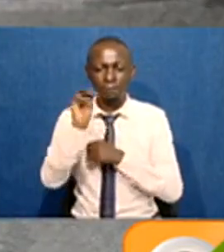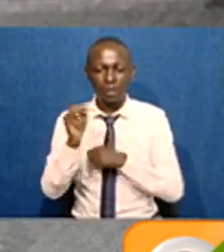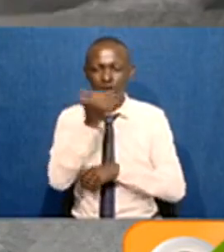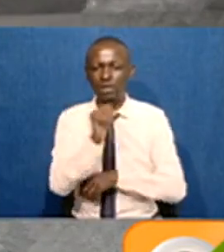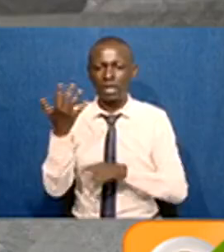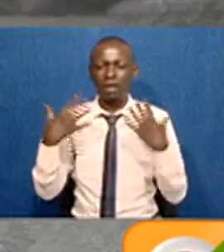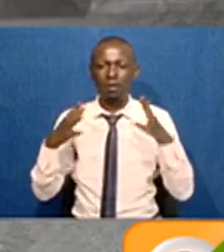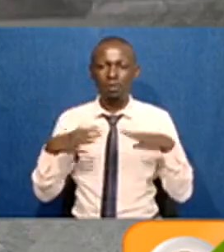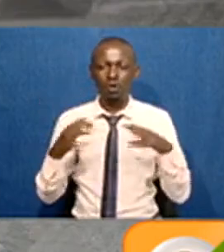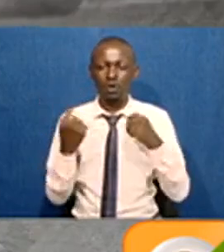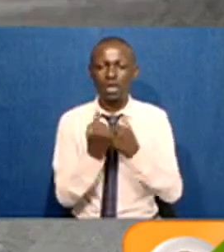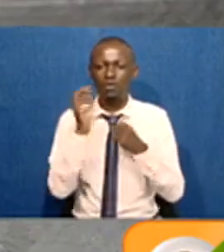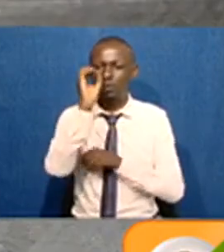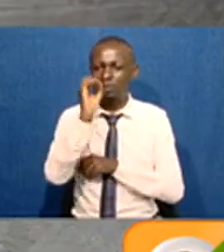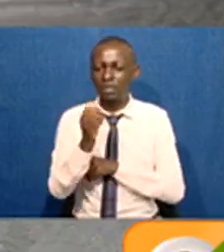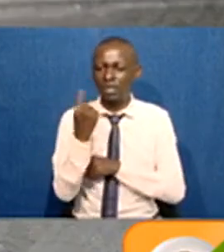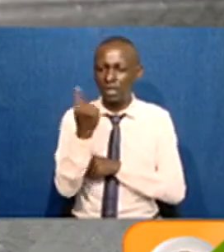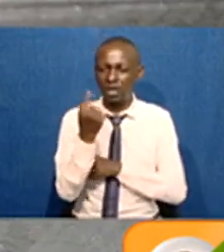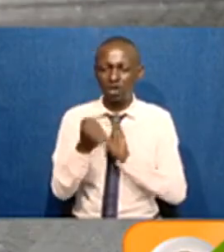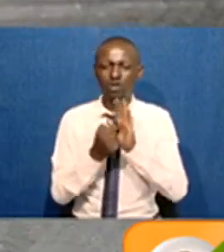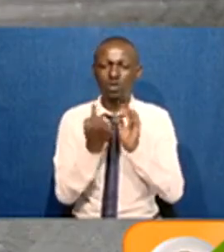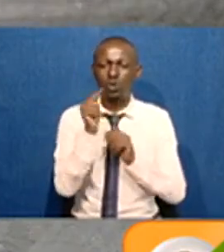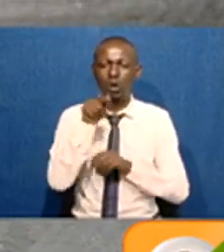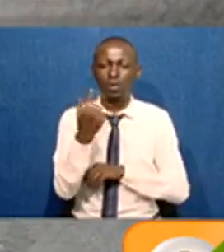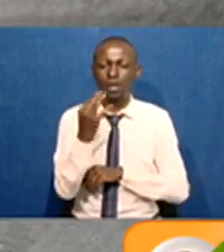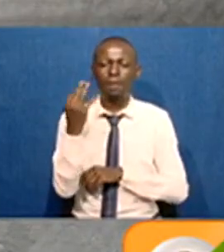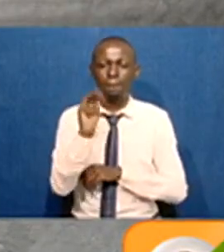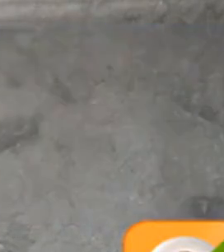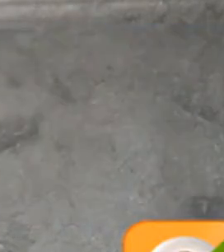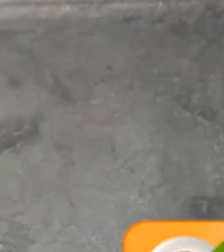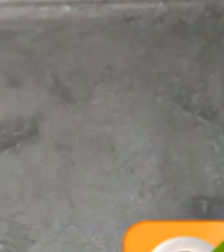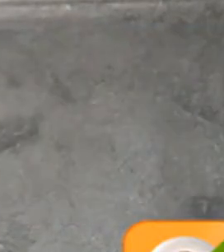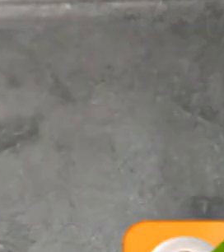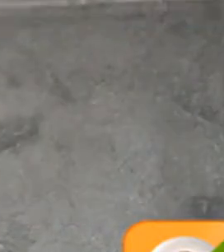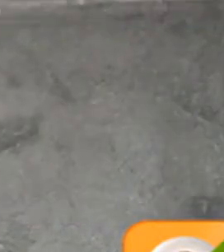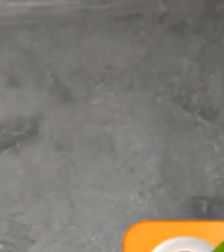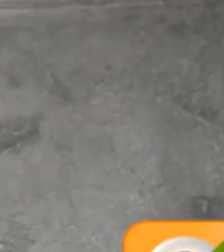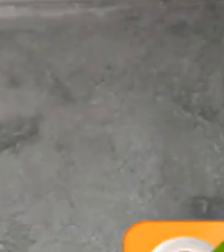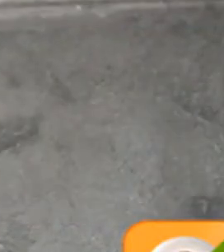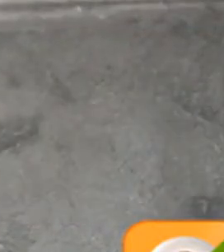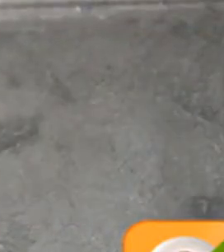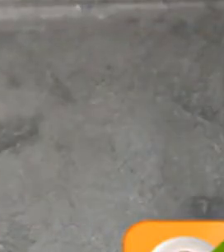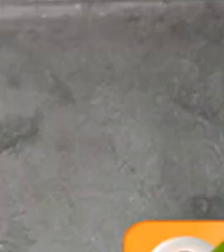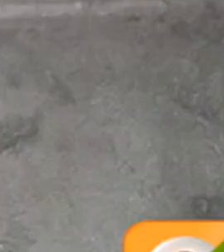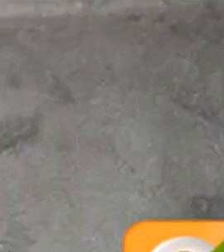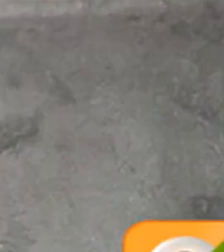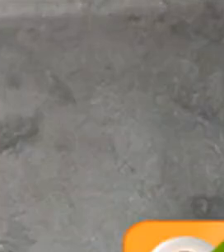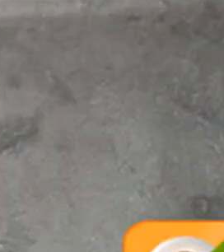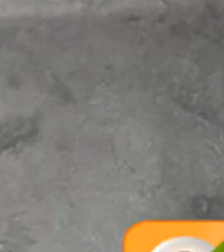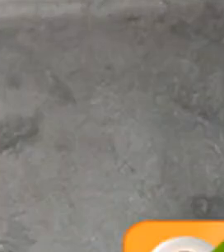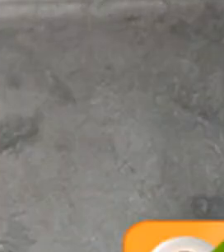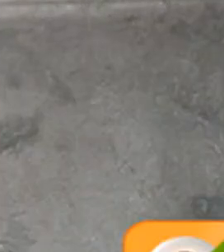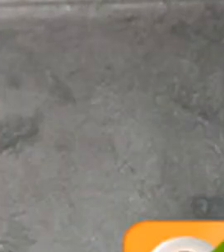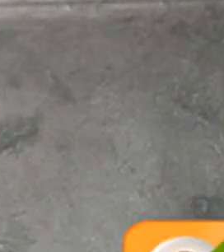only 11%, an equivalent of 1.3 million, were employed in the formal sector, while 89% were